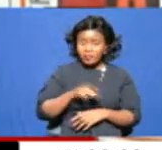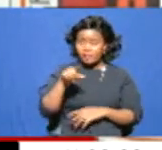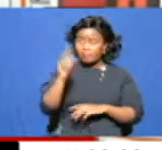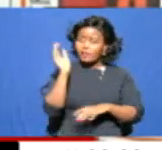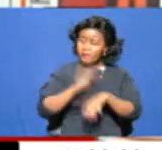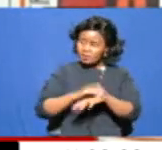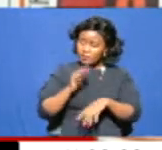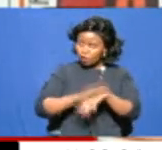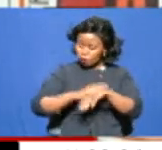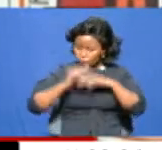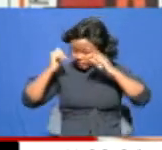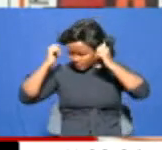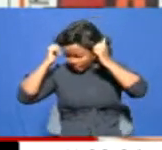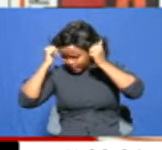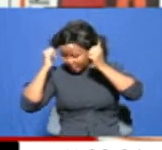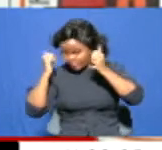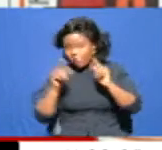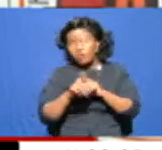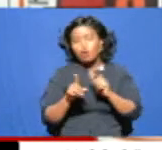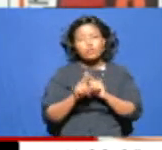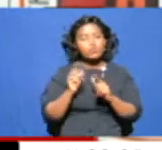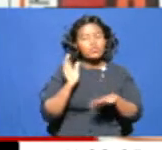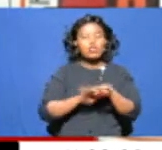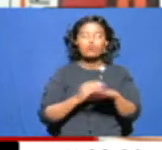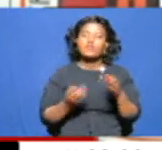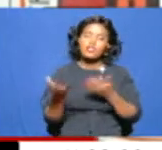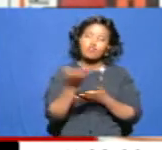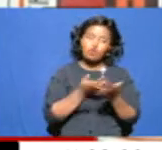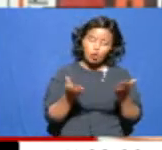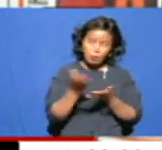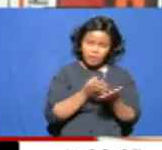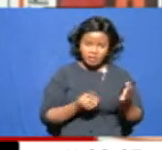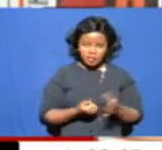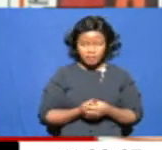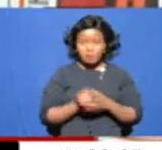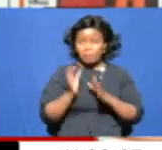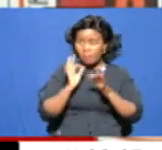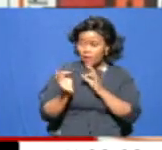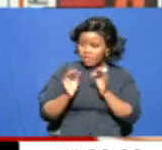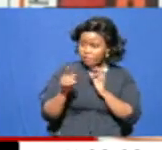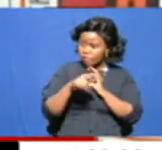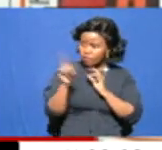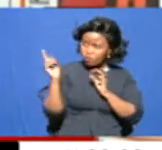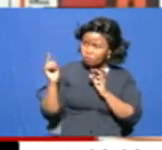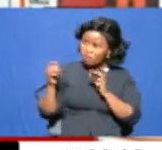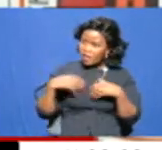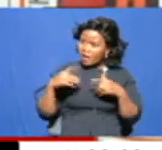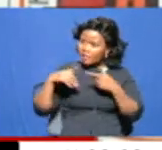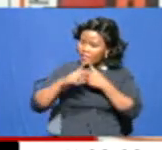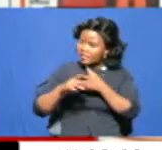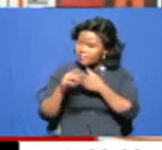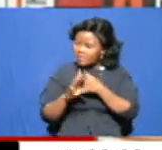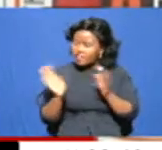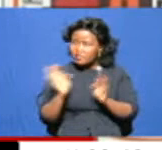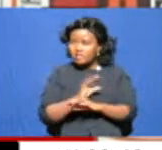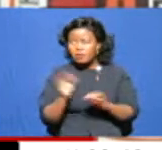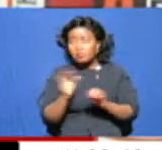It is just like any other, and it's also an economic issue. When you don't take up the field of engineering, then you also do